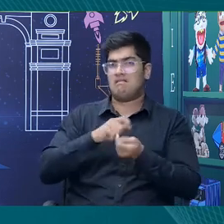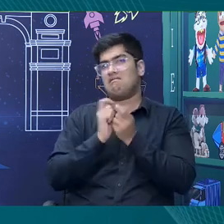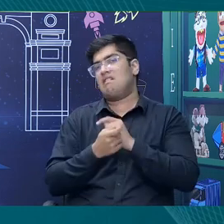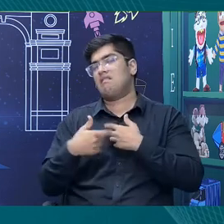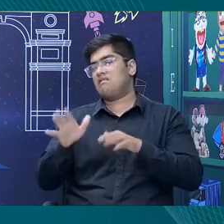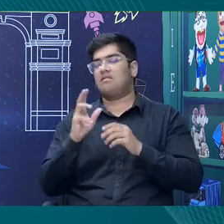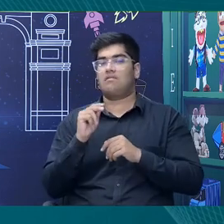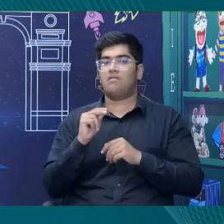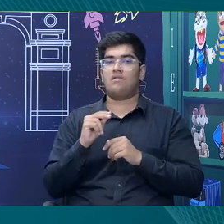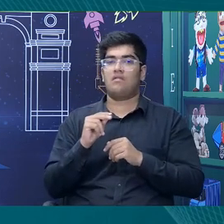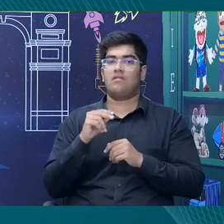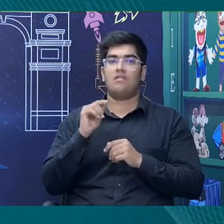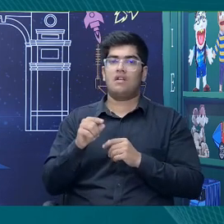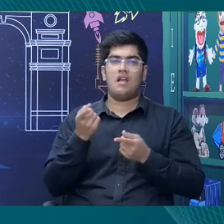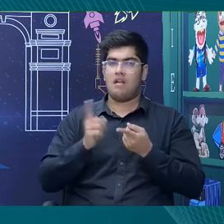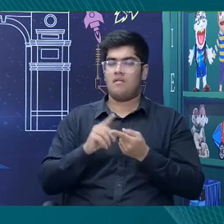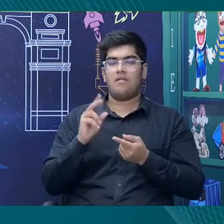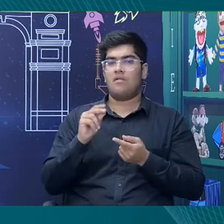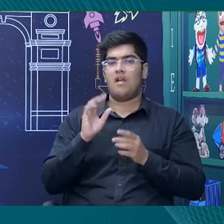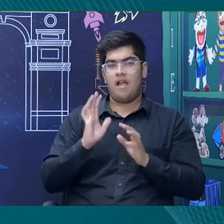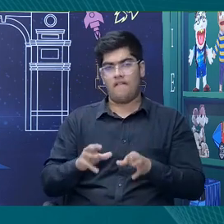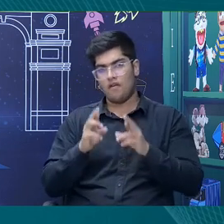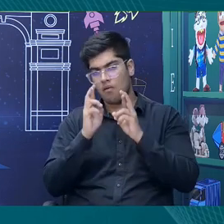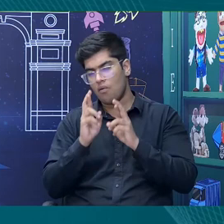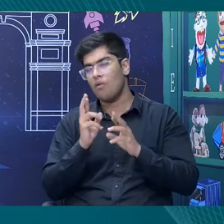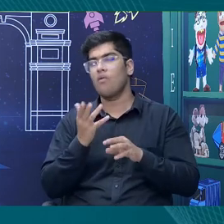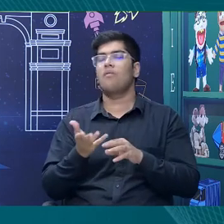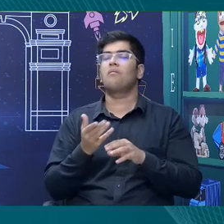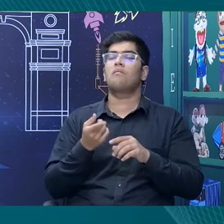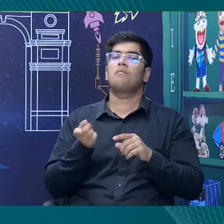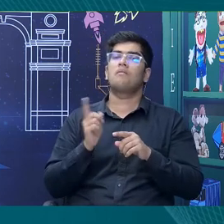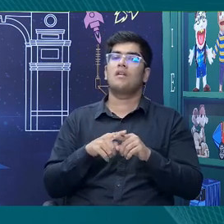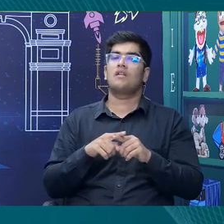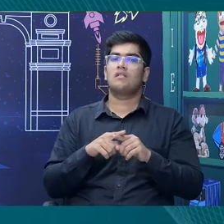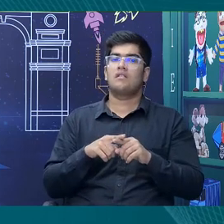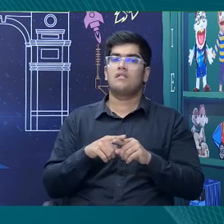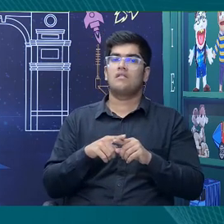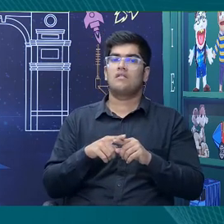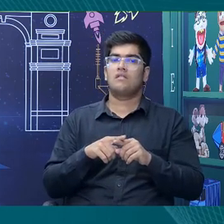aisa nahi hota hai. There is always hope. Hope. There is always, you know,